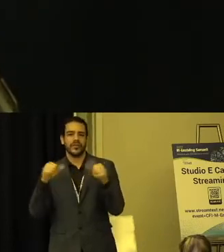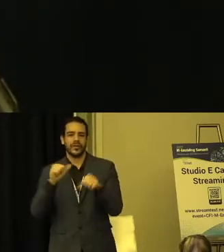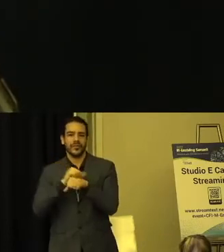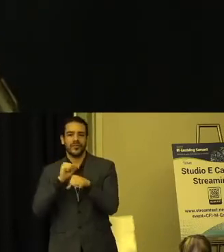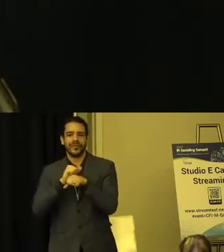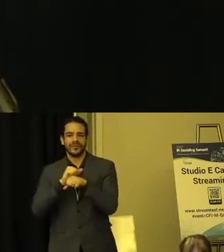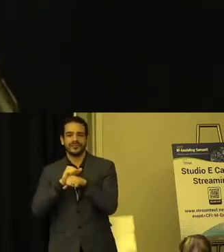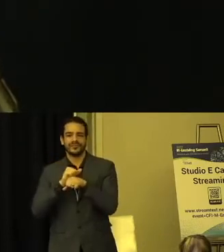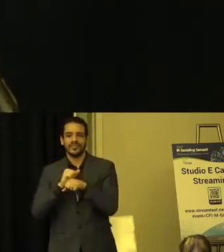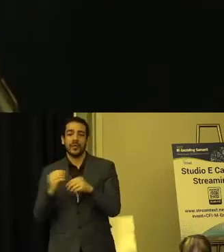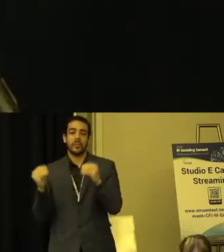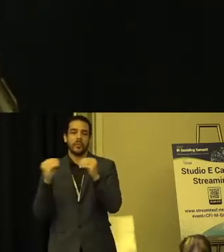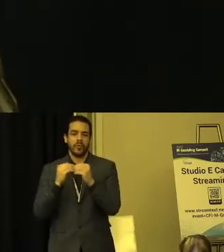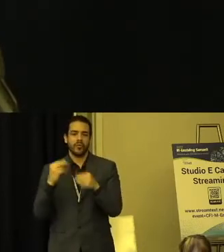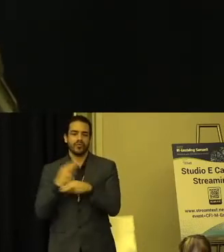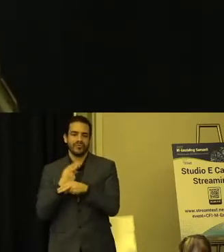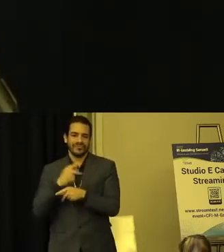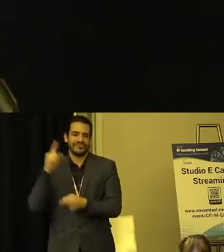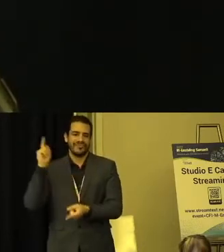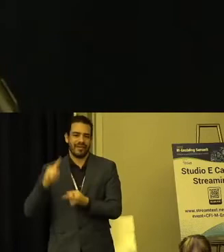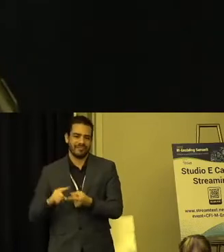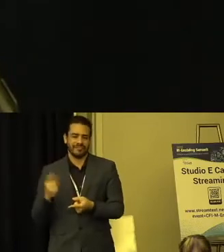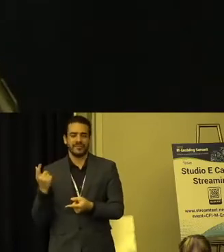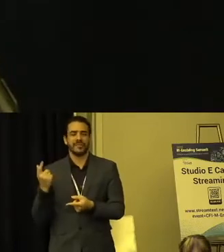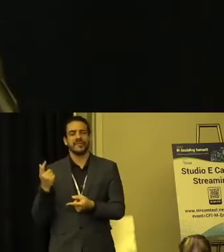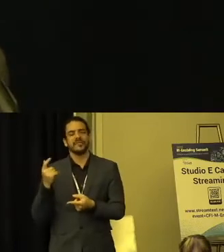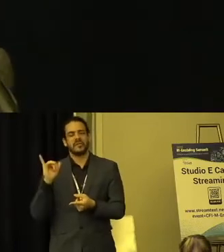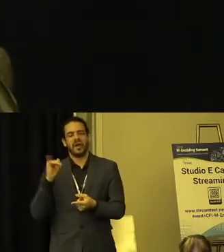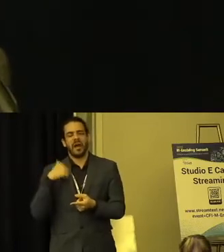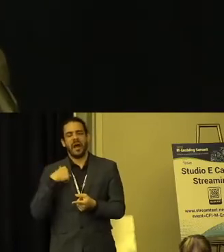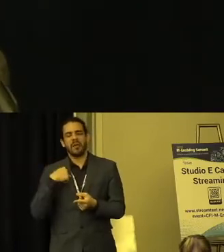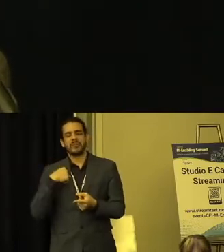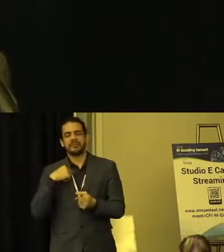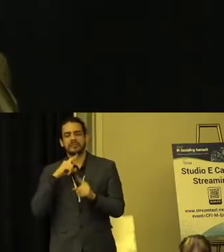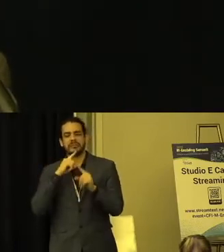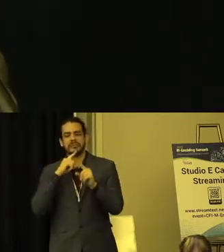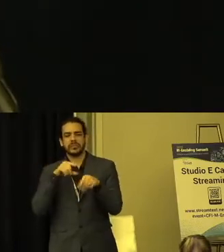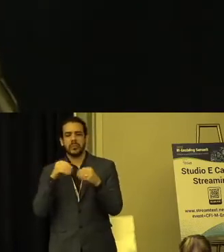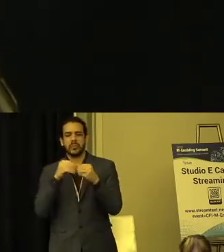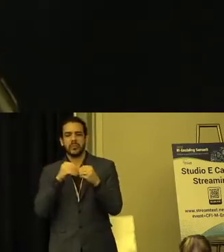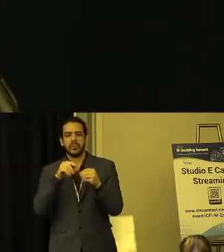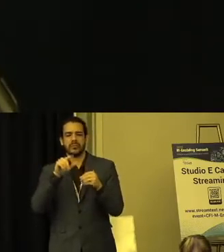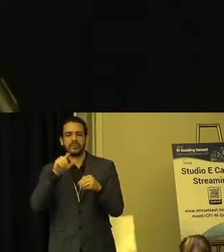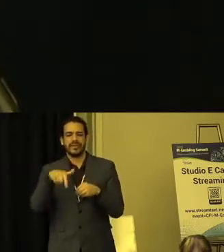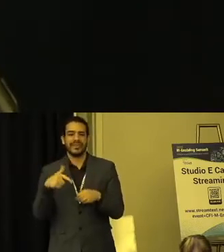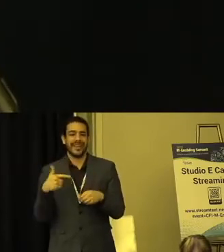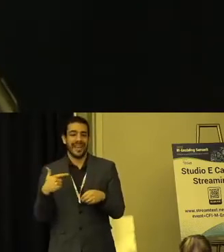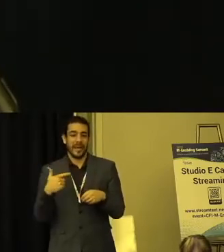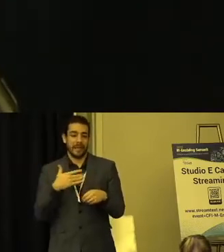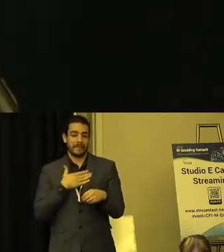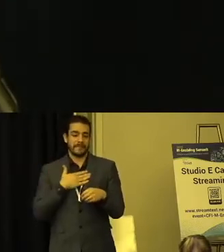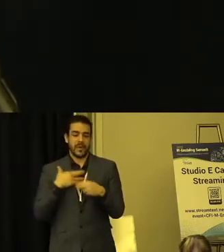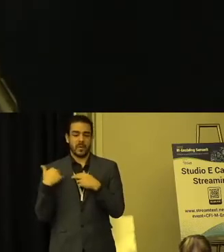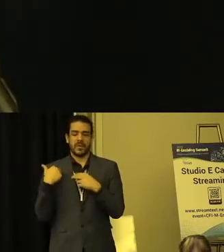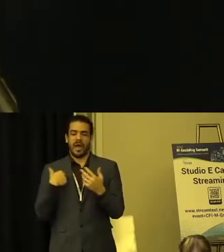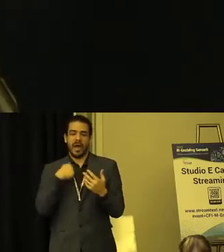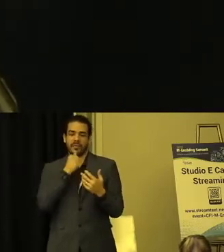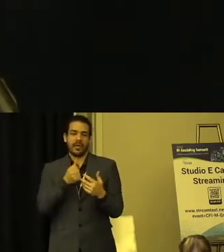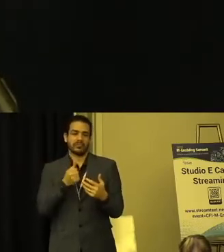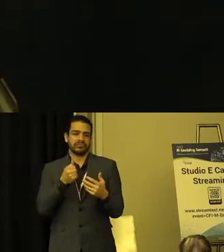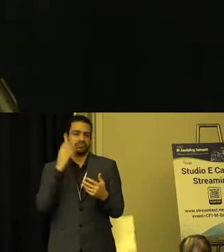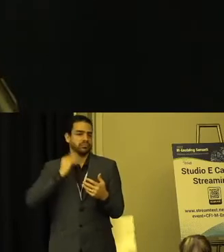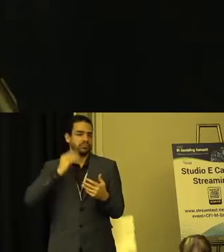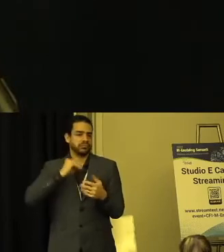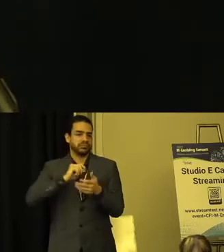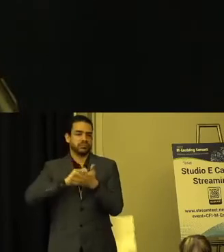for the moment, for my role, I don't have experience writing grants the way Judy does. So